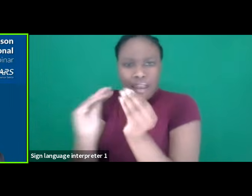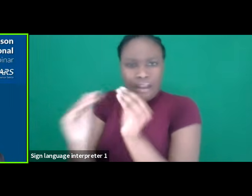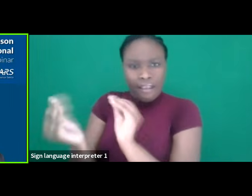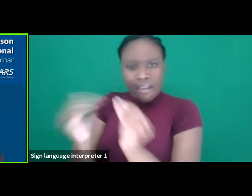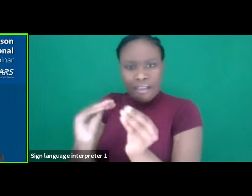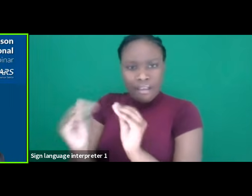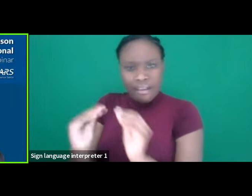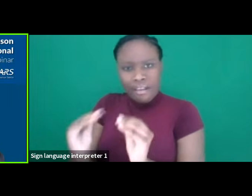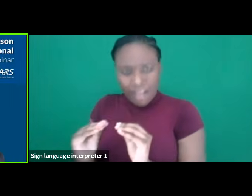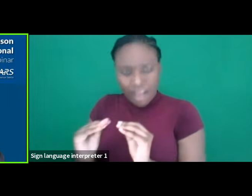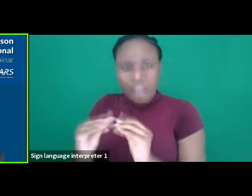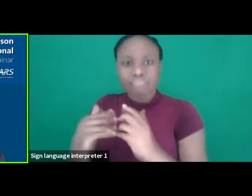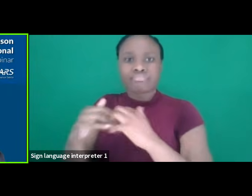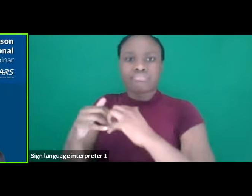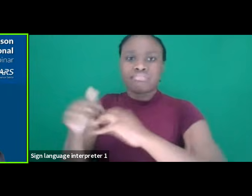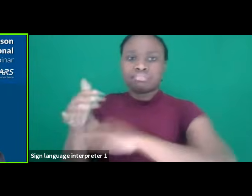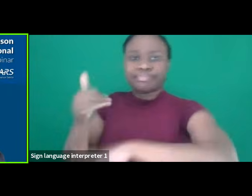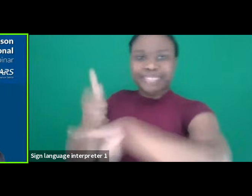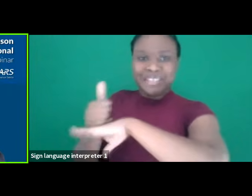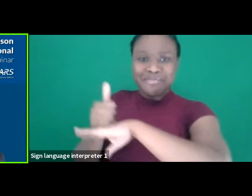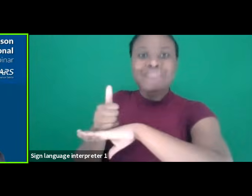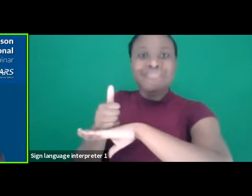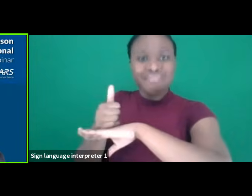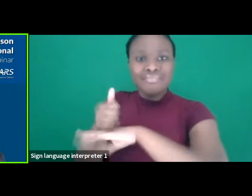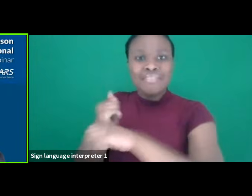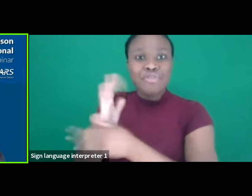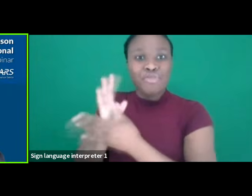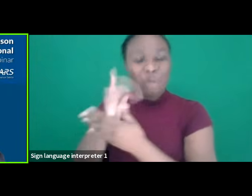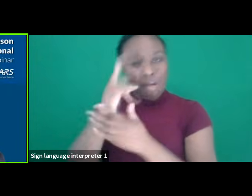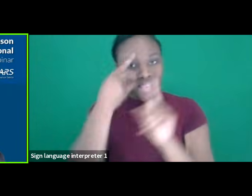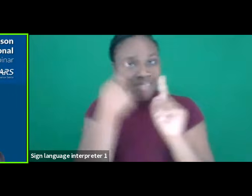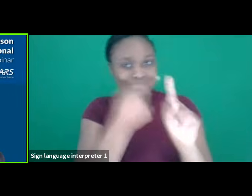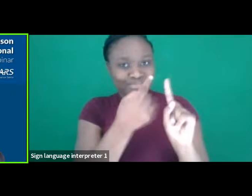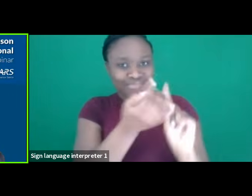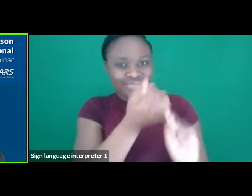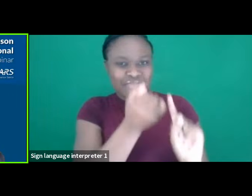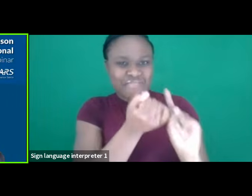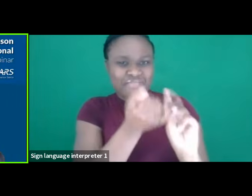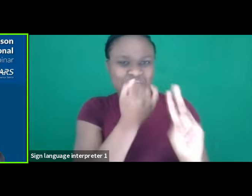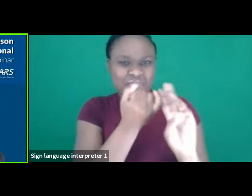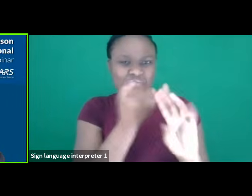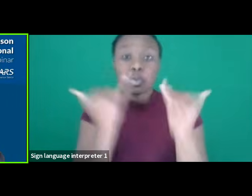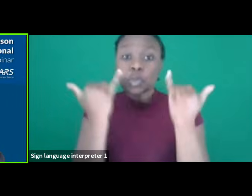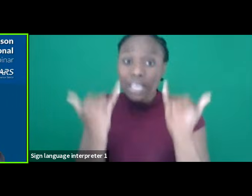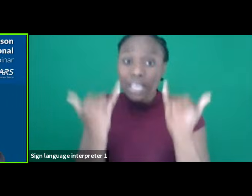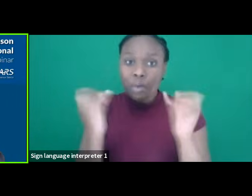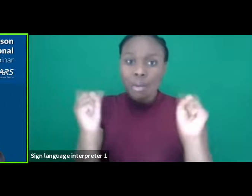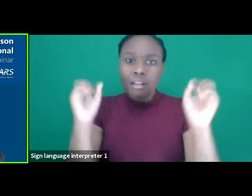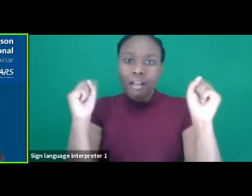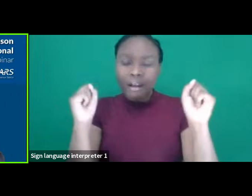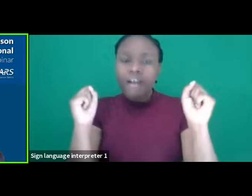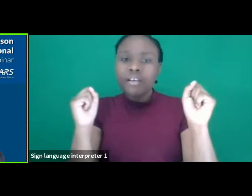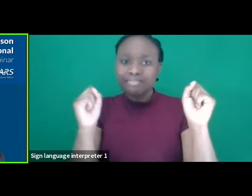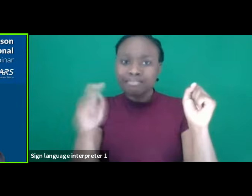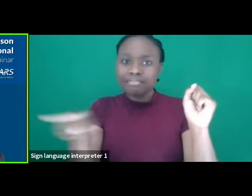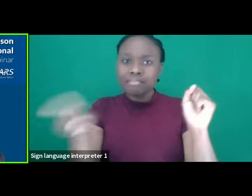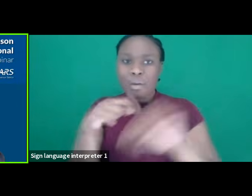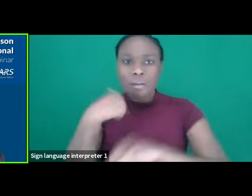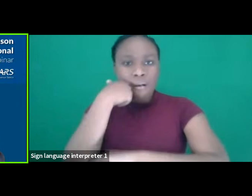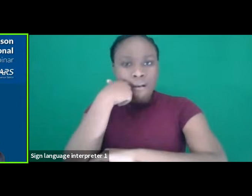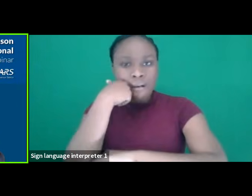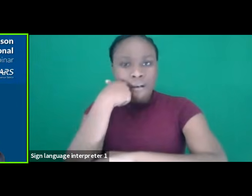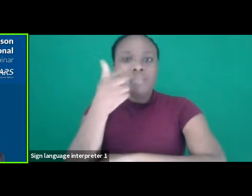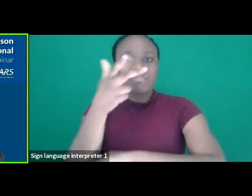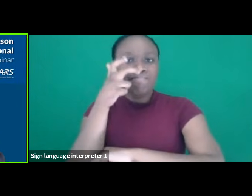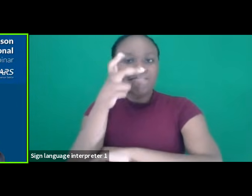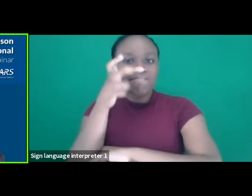designed them. Tonight, we will be taking you through some of these solutions and explaining each one